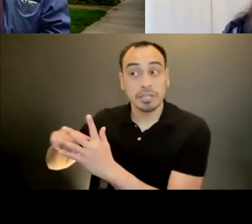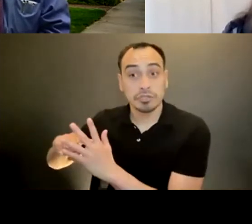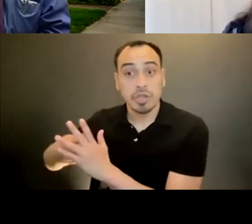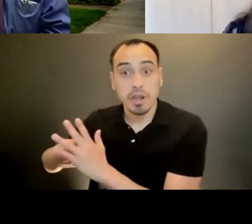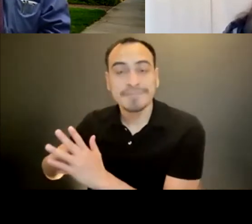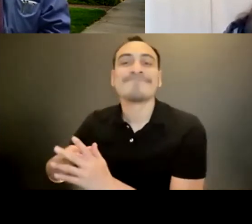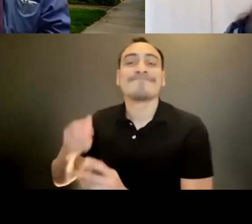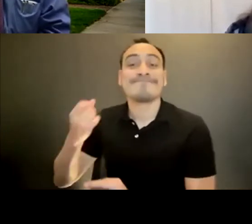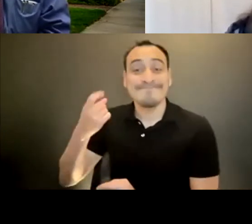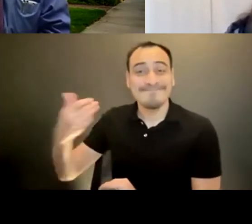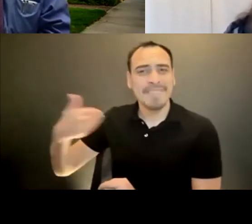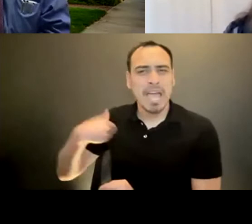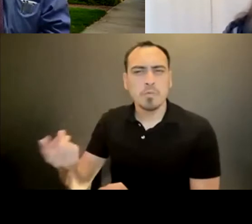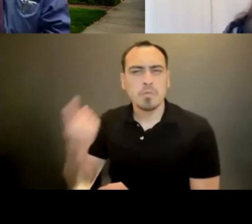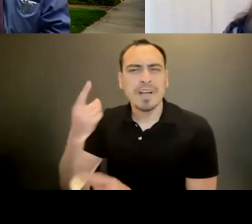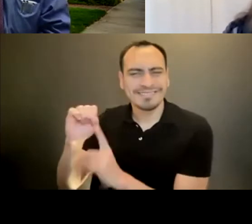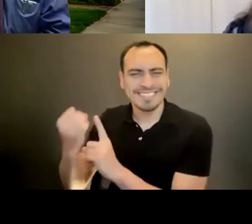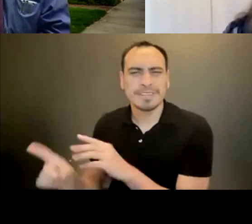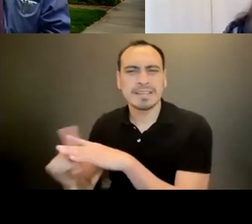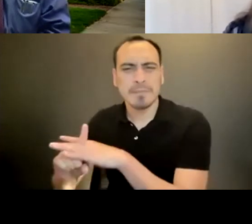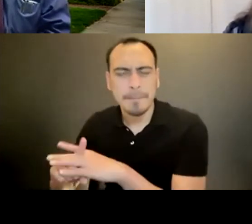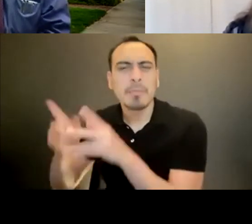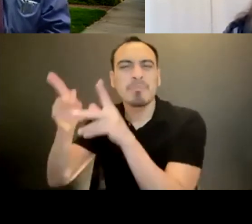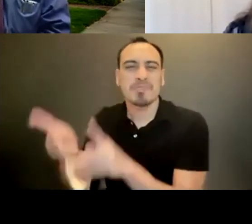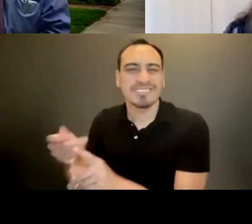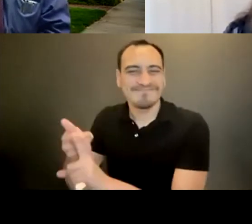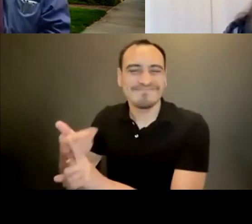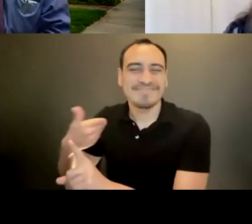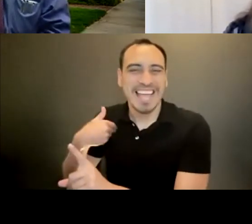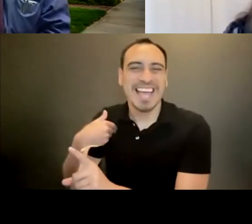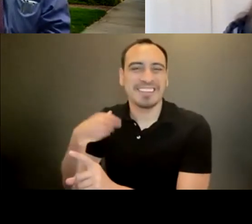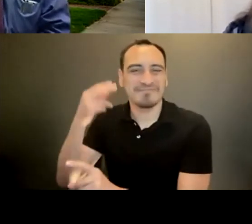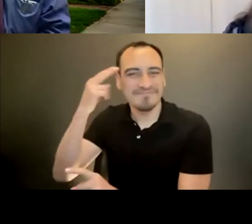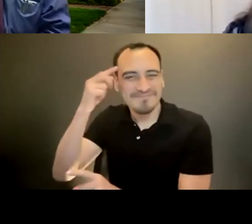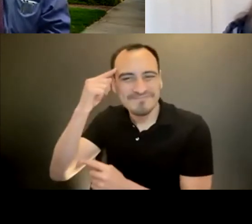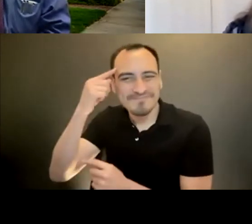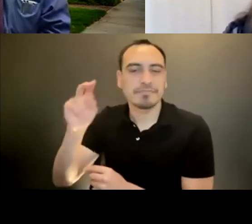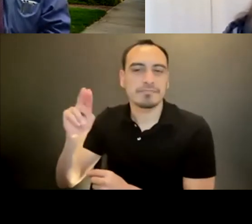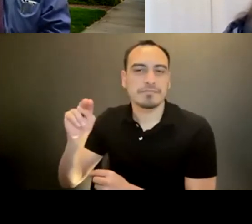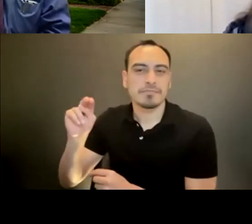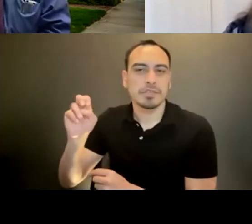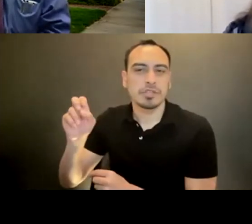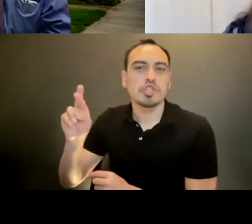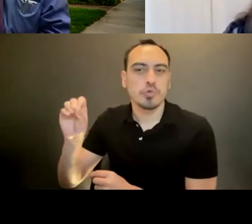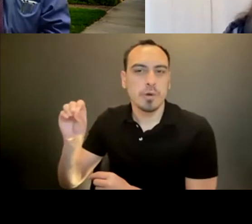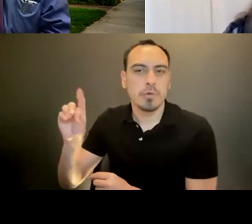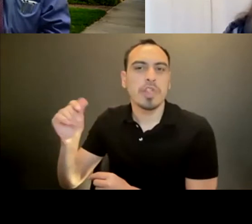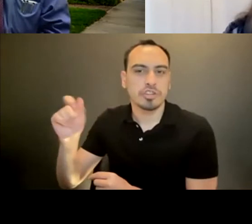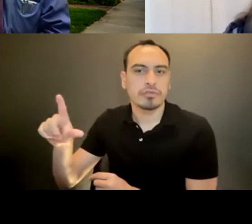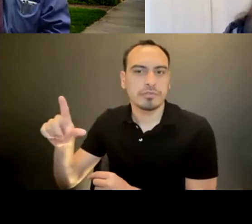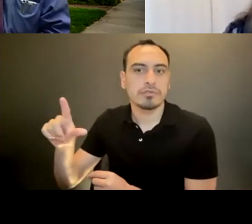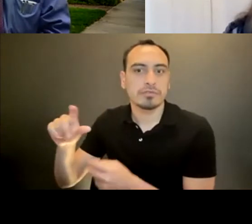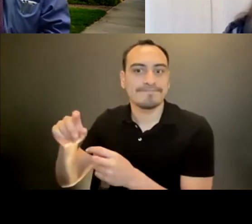case of somebody that had a neurologic complication that was ultimately not thought to be related